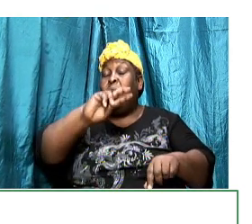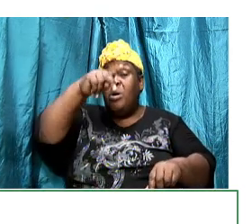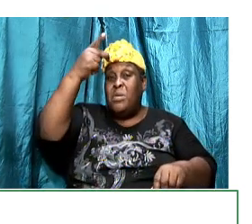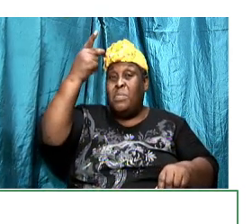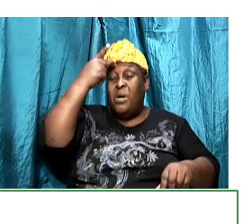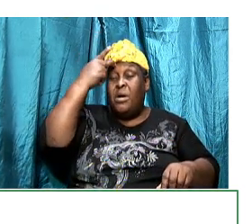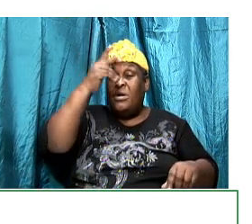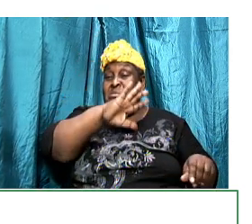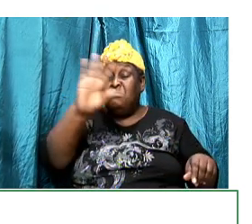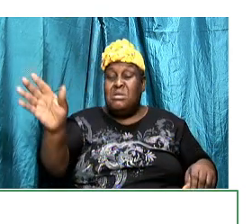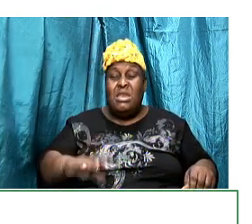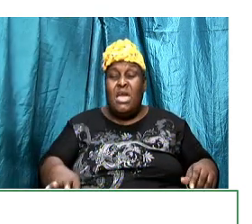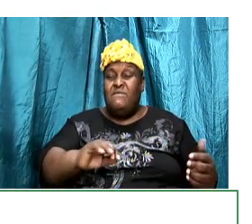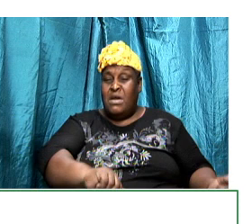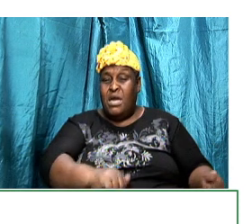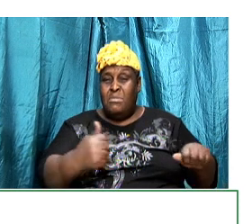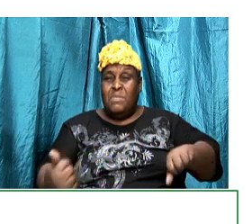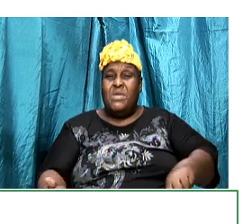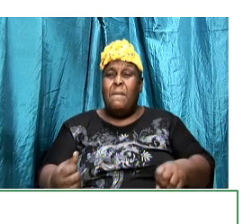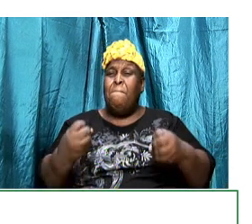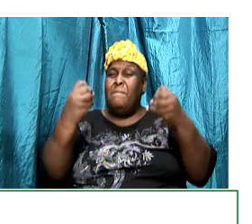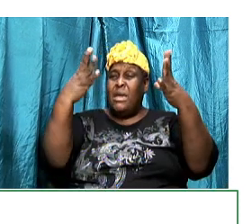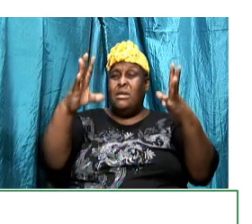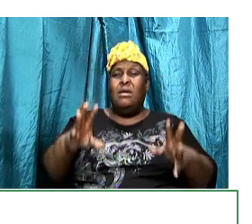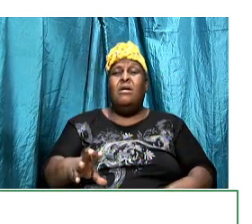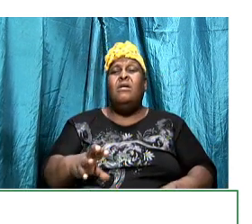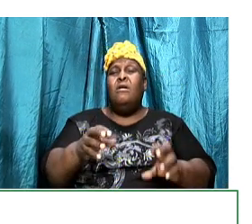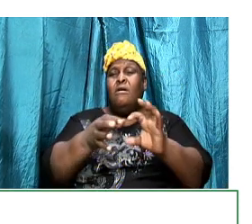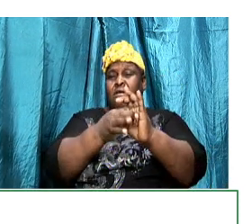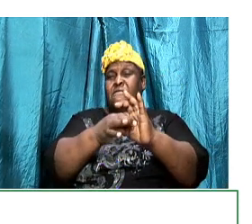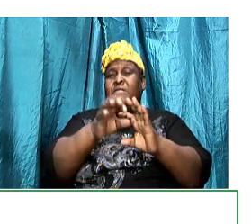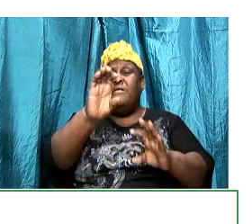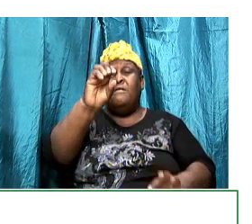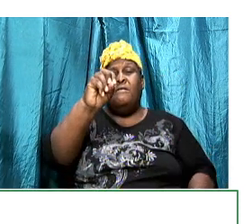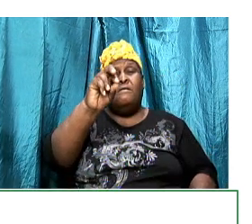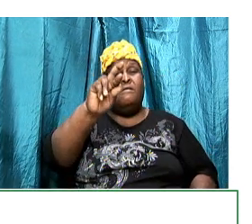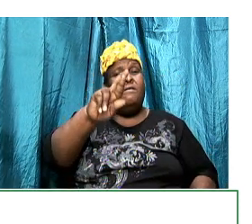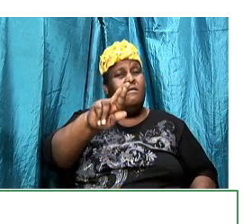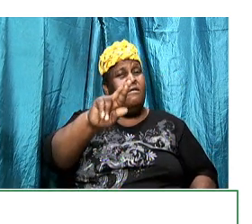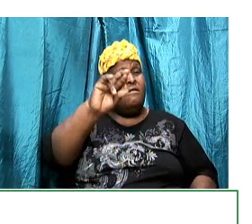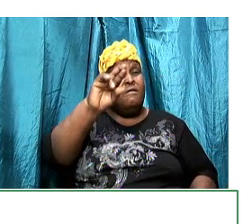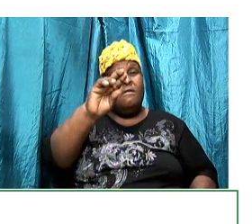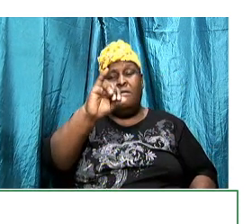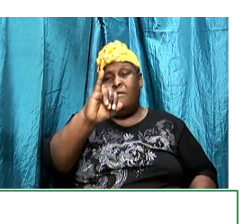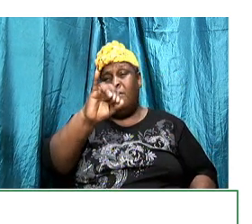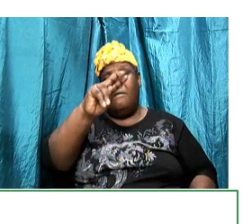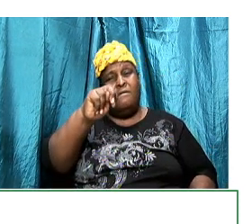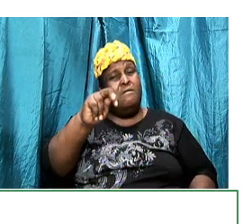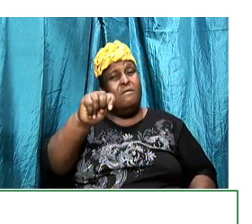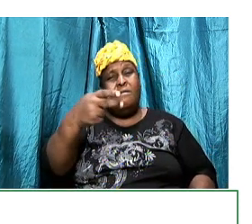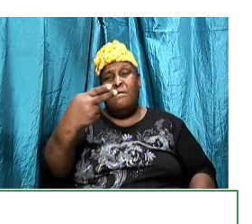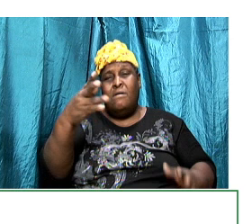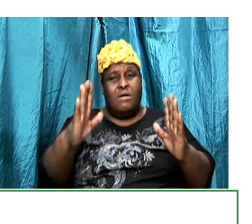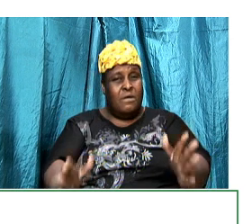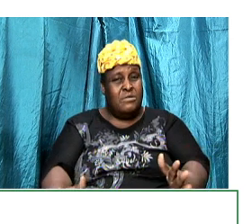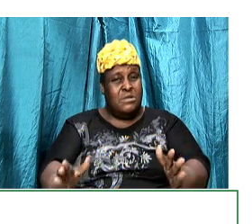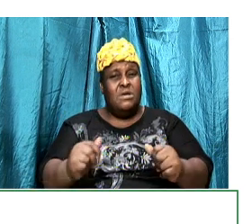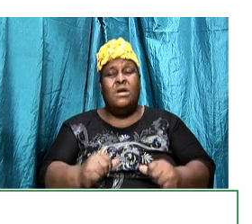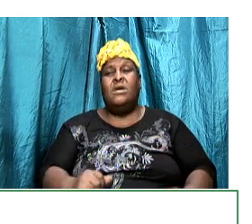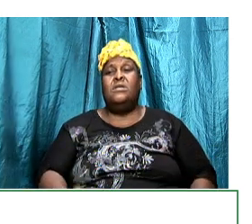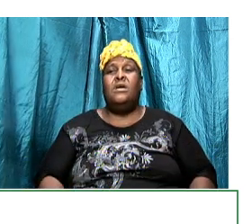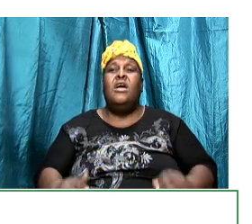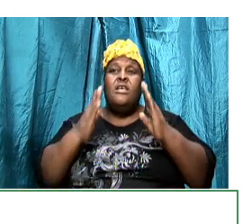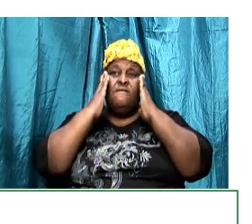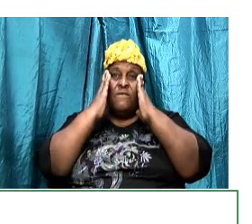the Corinthians. He allowed someone else to do that. And he focused on what, you know, he was called to do, which is